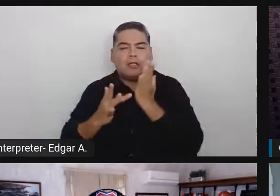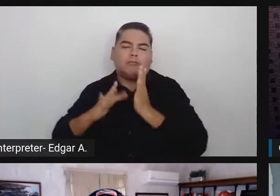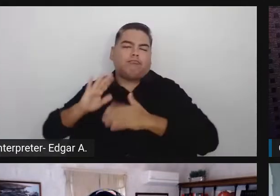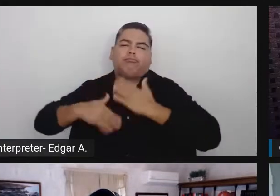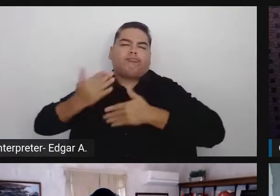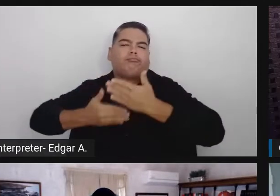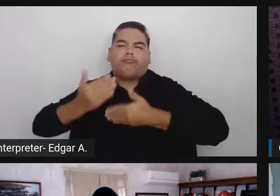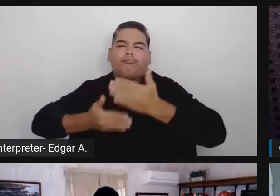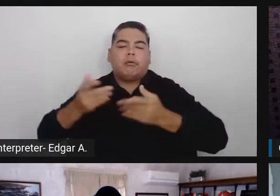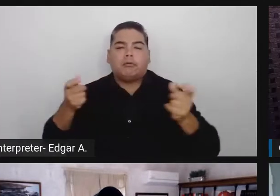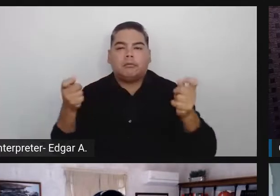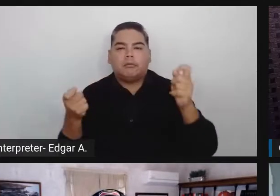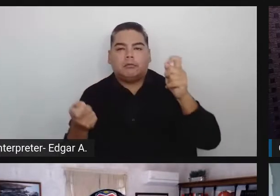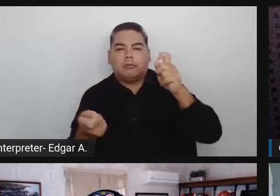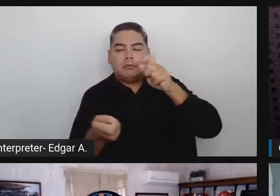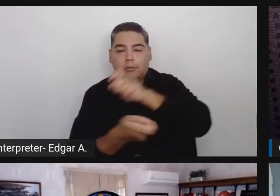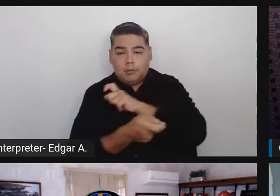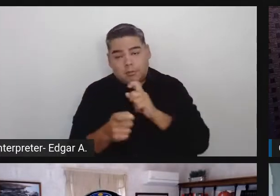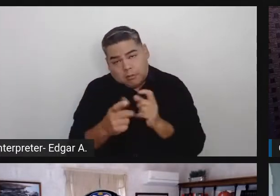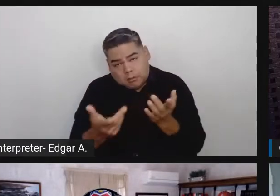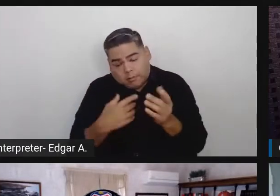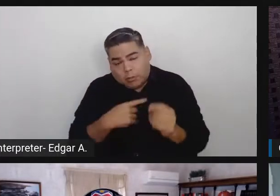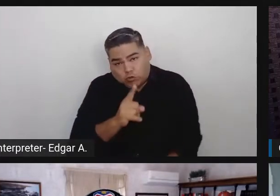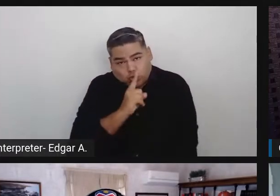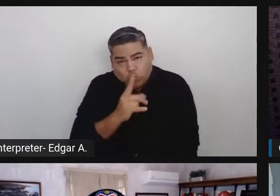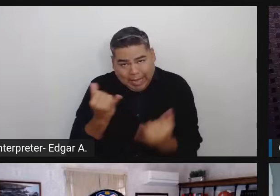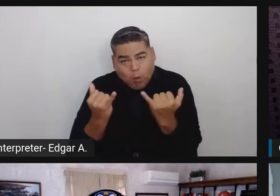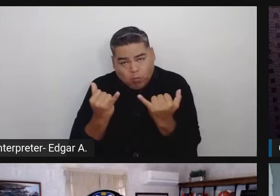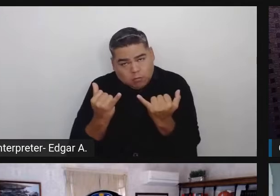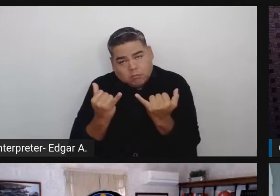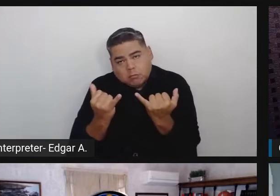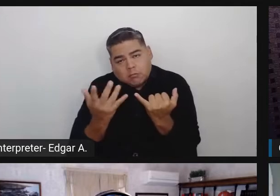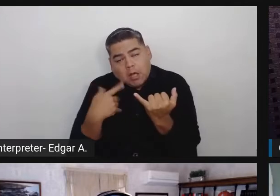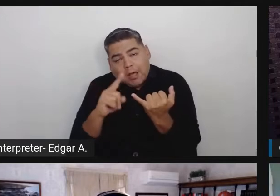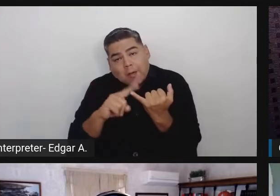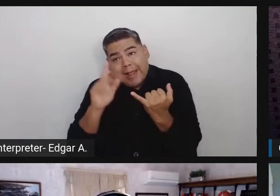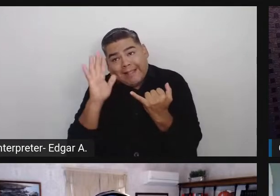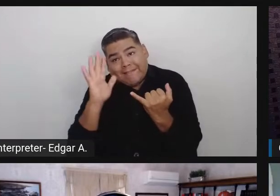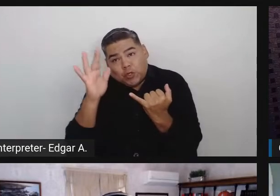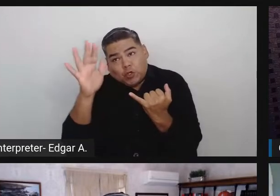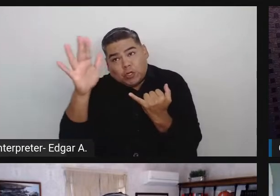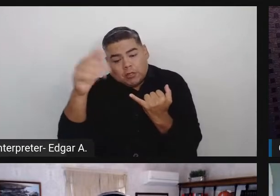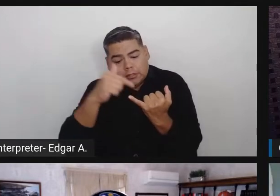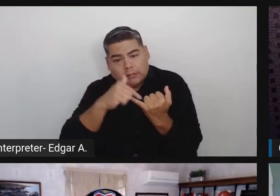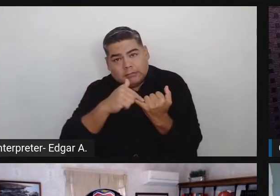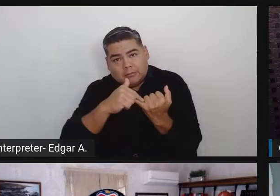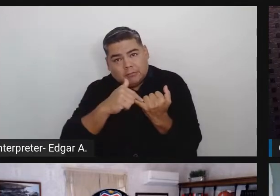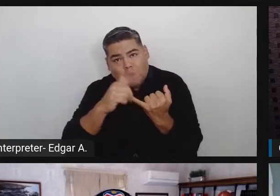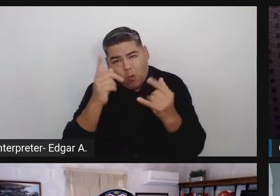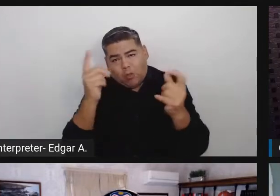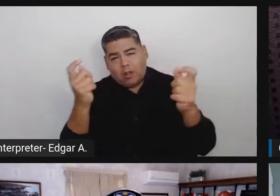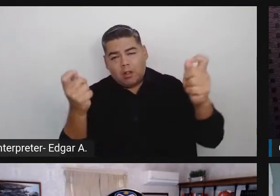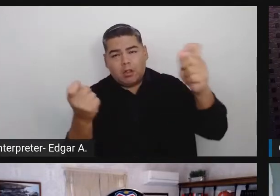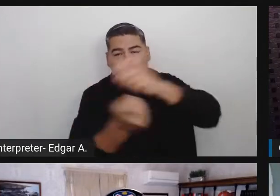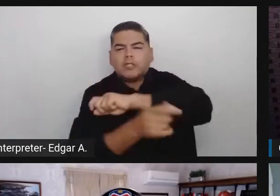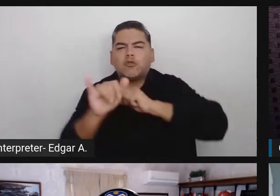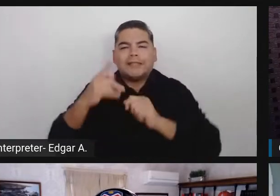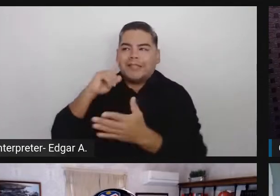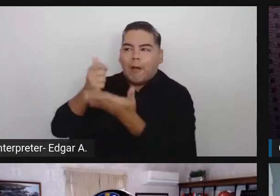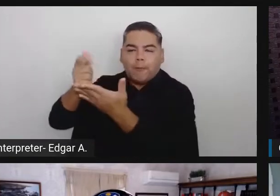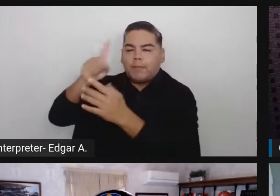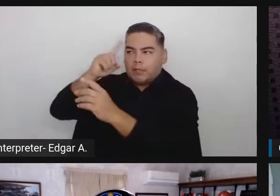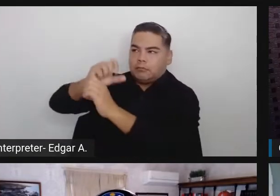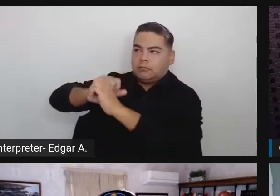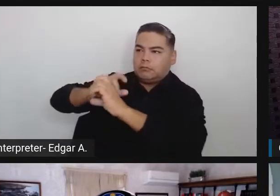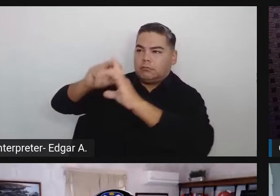now, that may not be the case in the future. And so I think in that case, it's just helping them visualize,